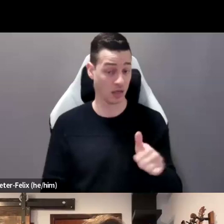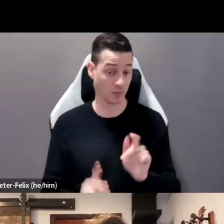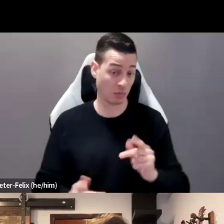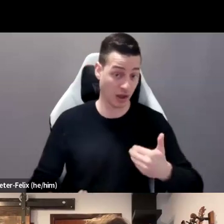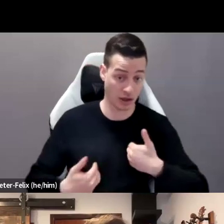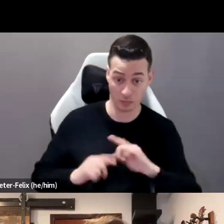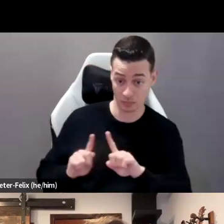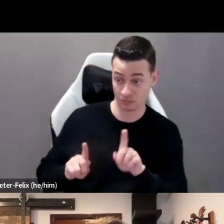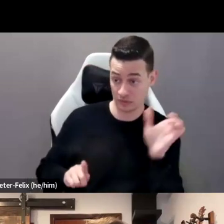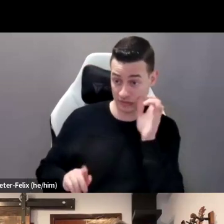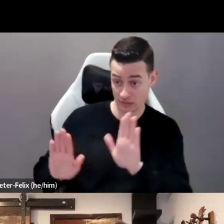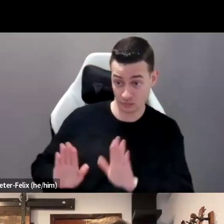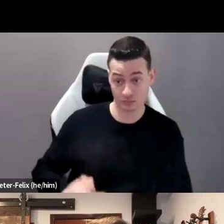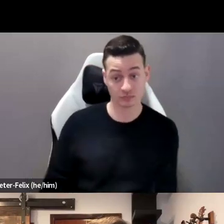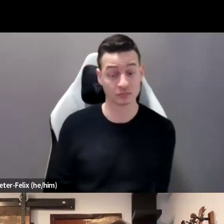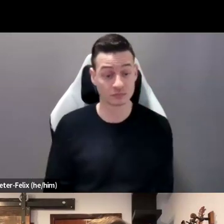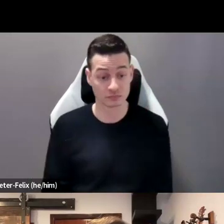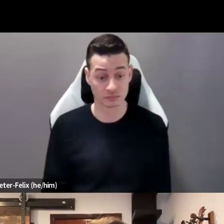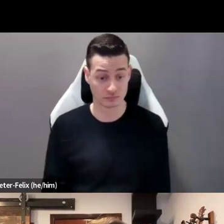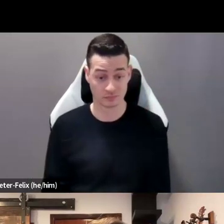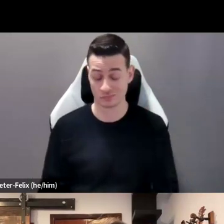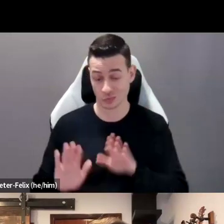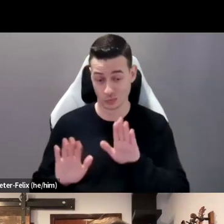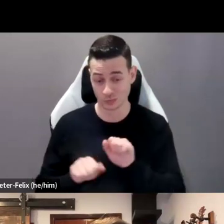that sounds phenomenal work.